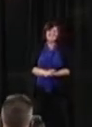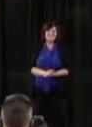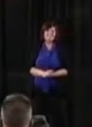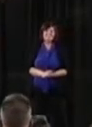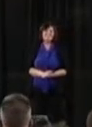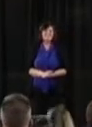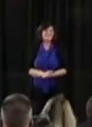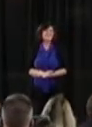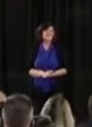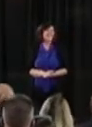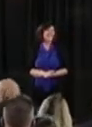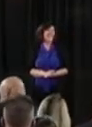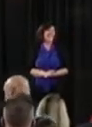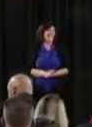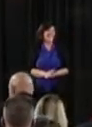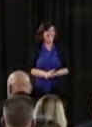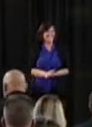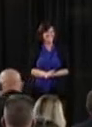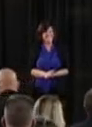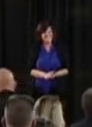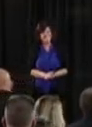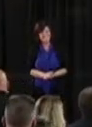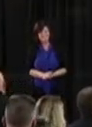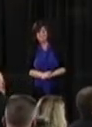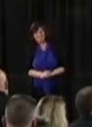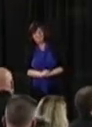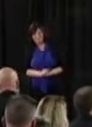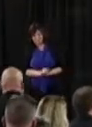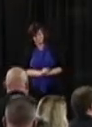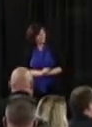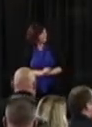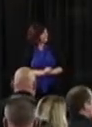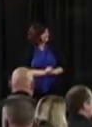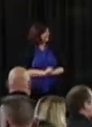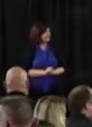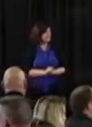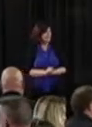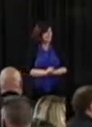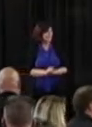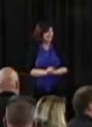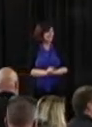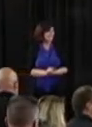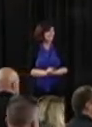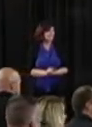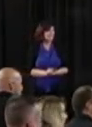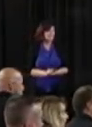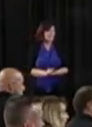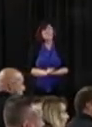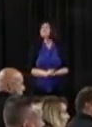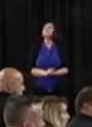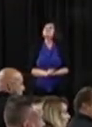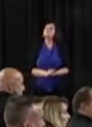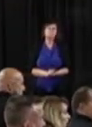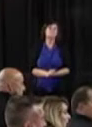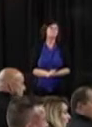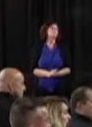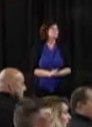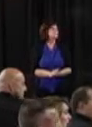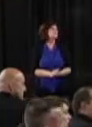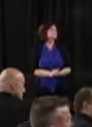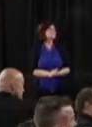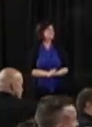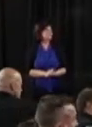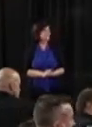Bills are making it happen now. Stand up now, come on and shout. Yeah, yeah, yeah, yeah. Say